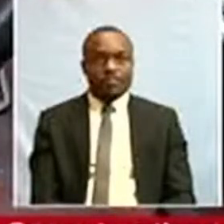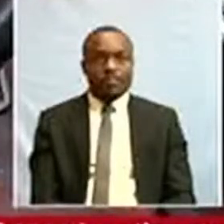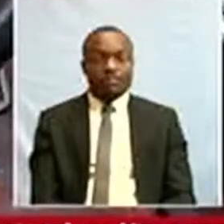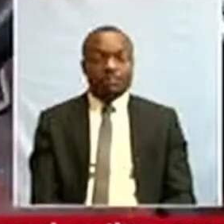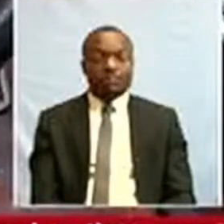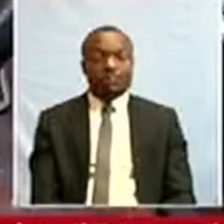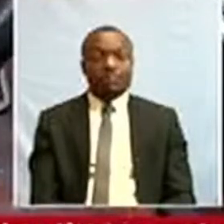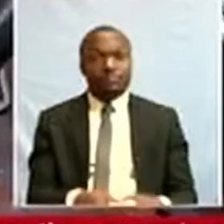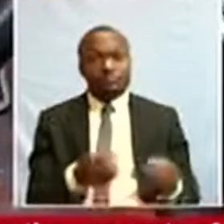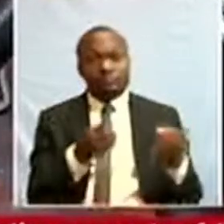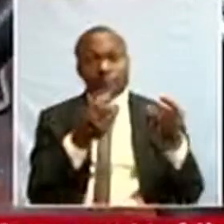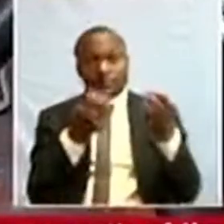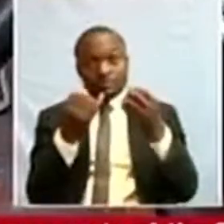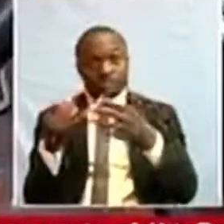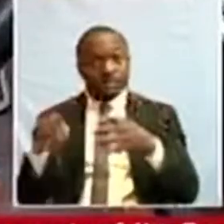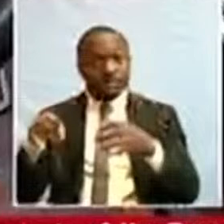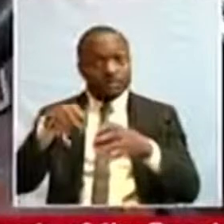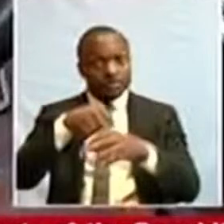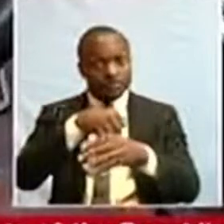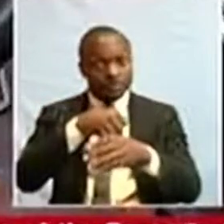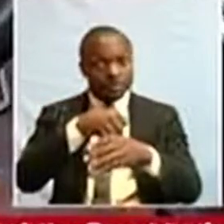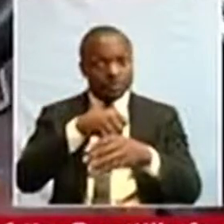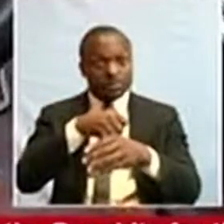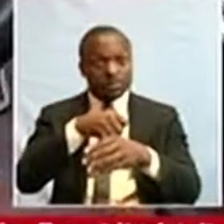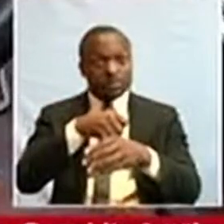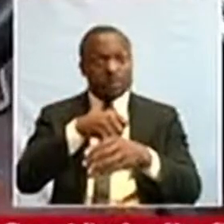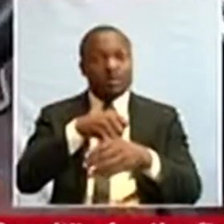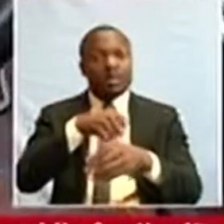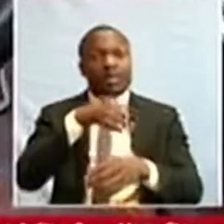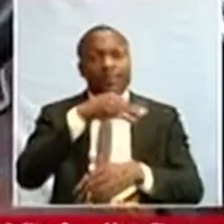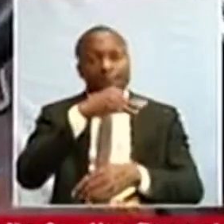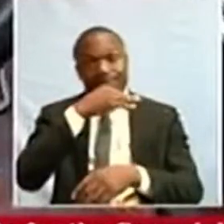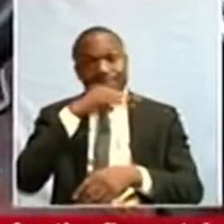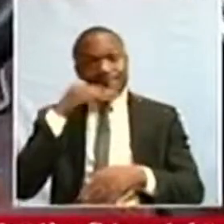Irregular inclusion of farmer input support